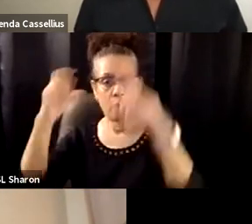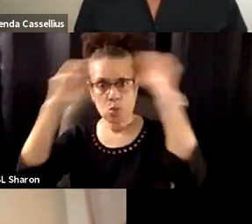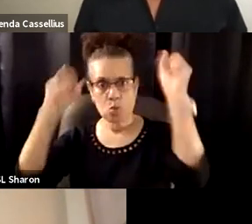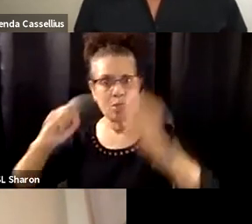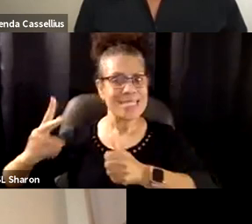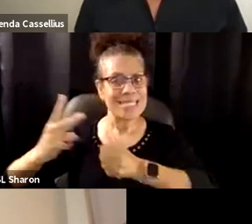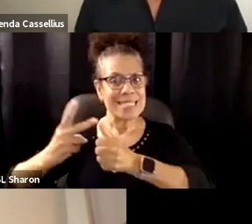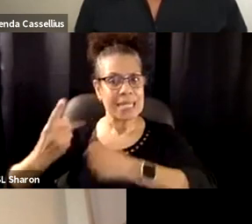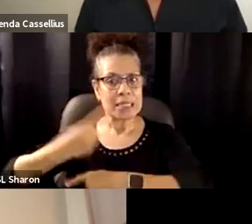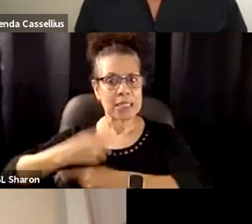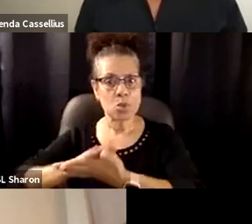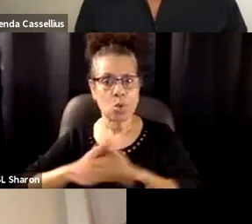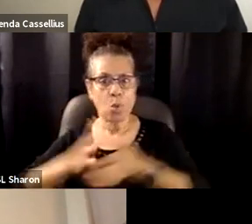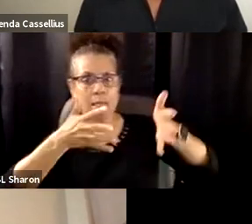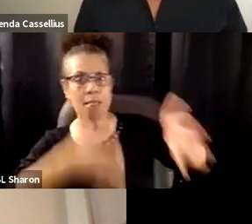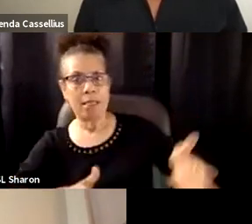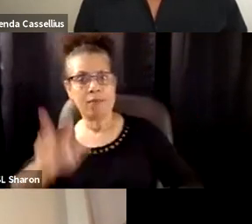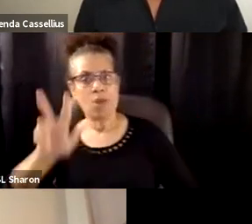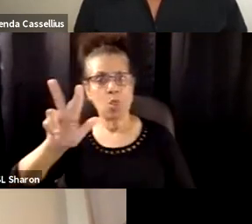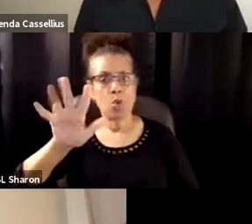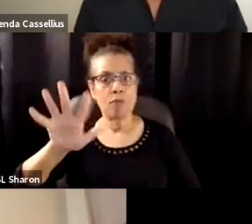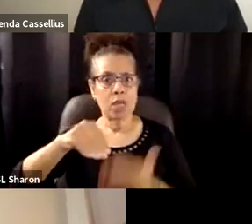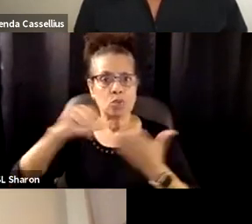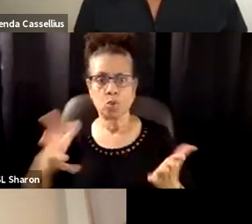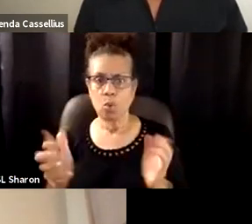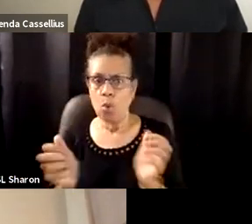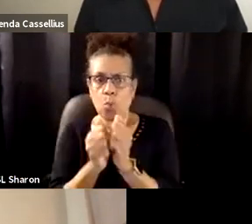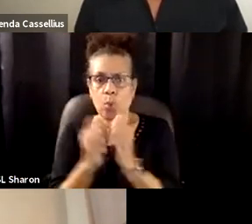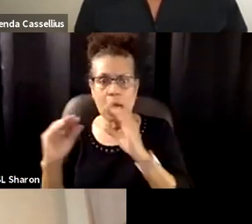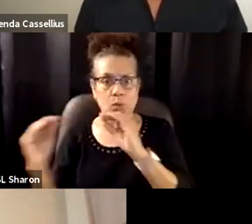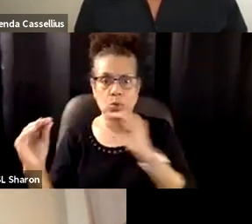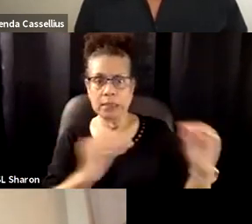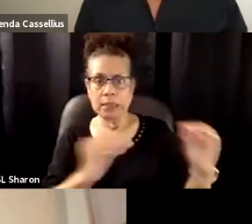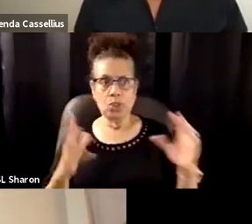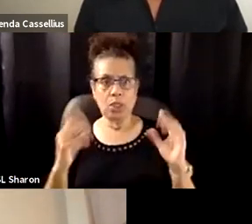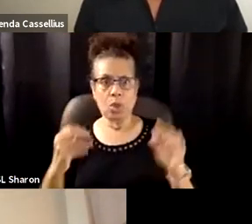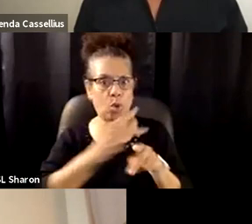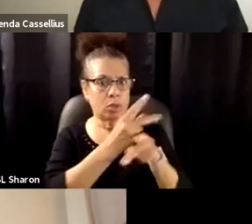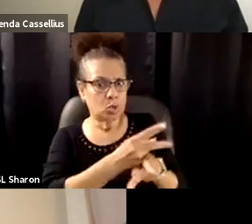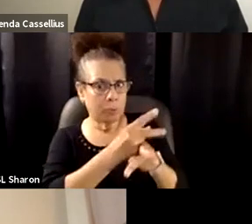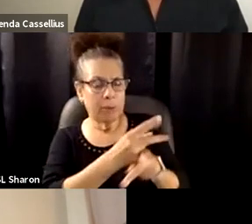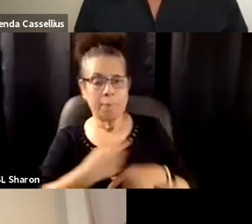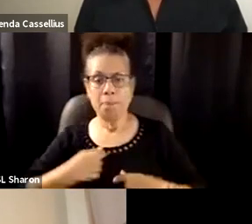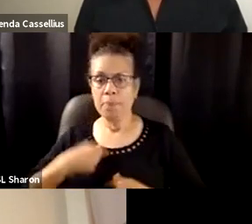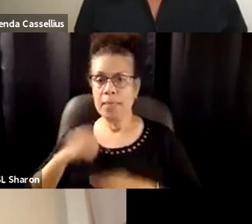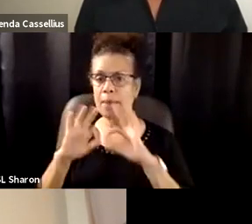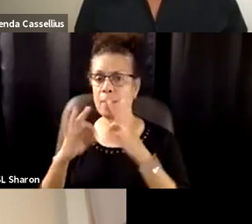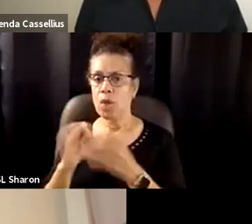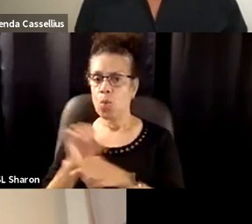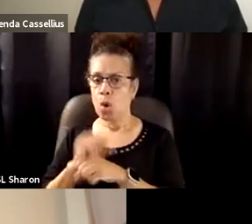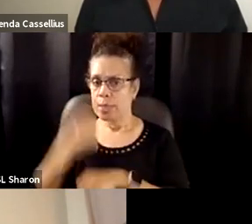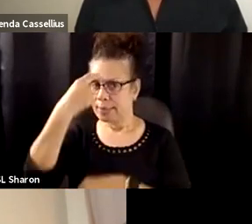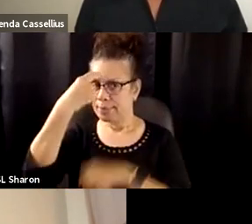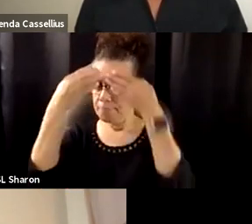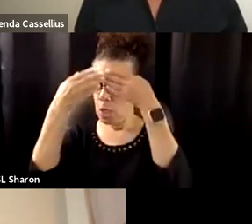school leaving 35 children without adequate supervision or instruction as you've heard i and my family are working hard to keep an open mind about